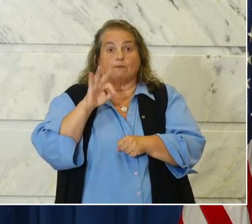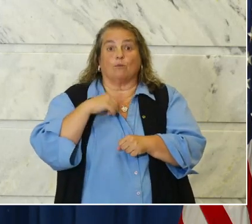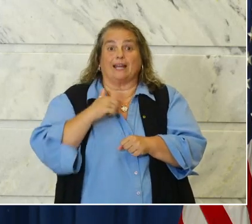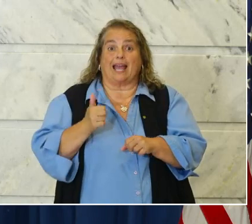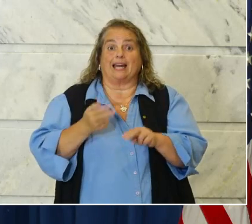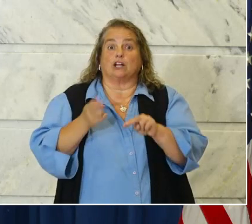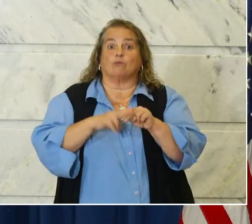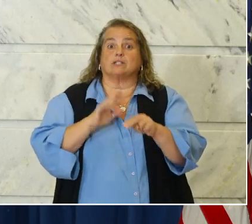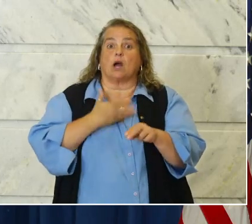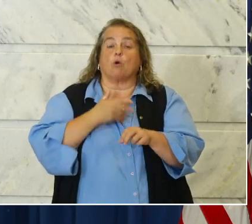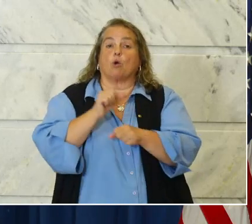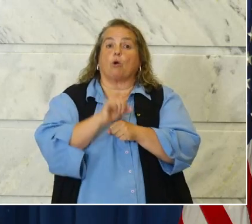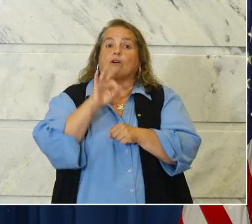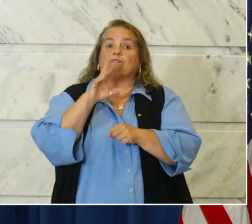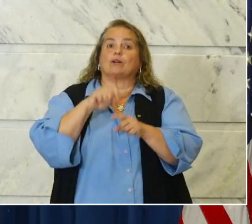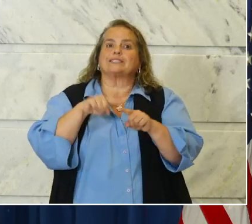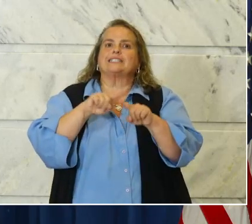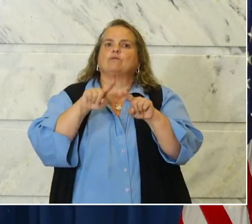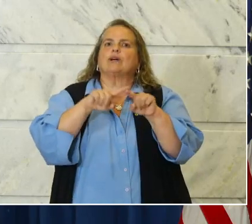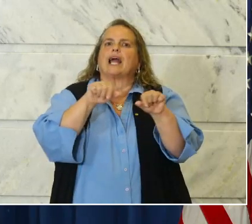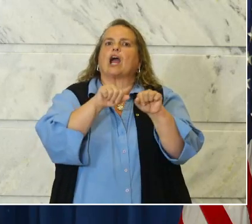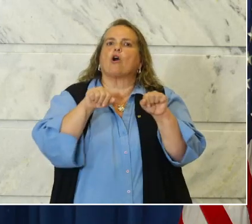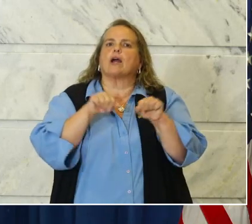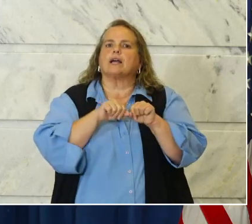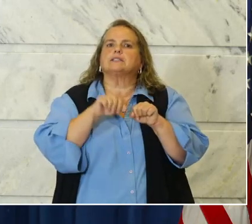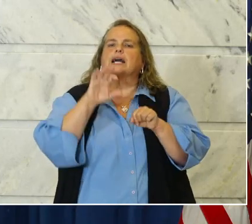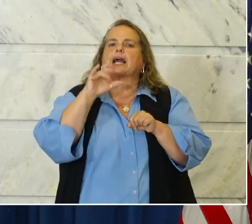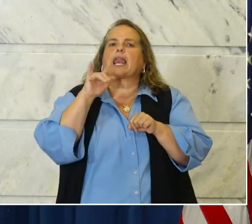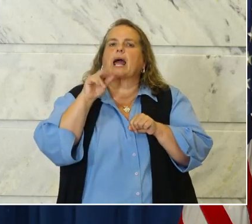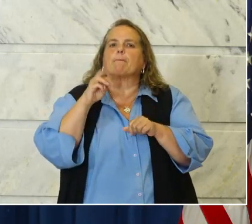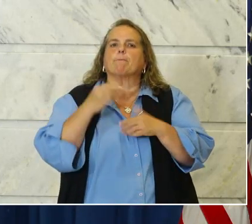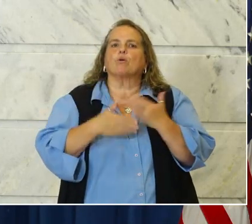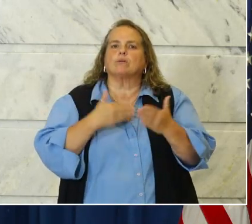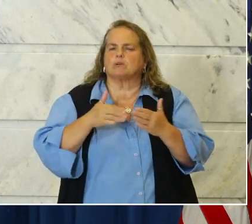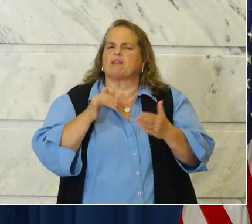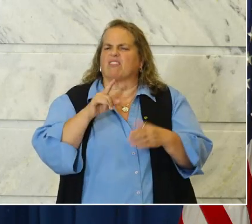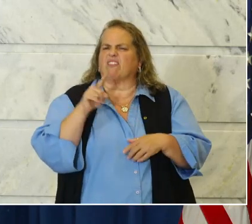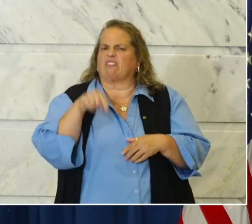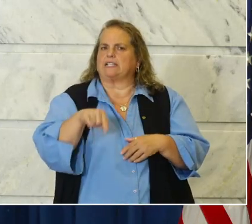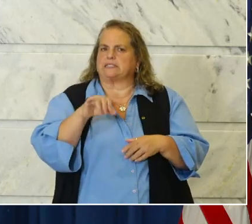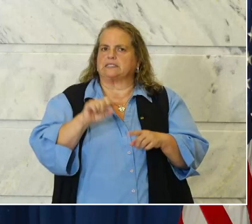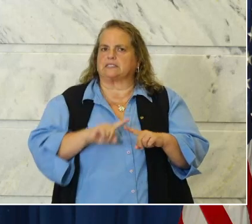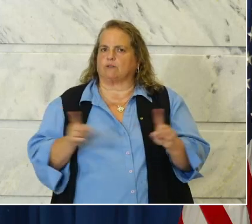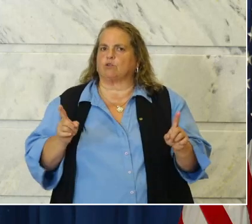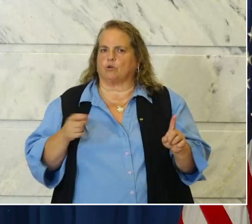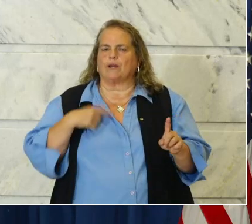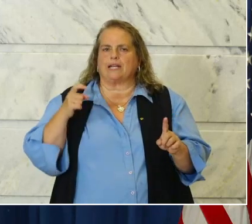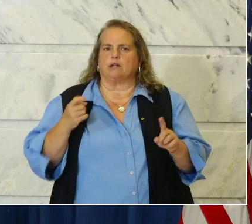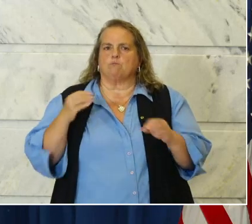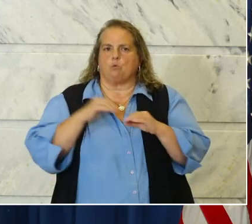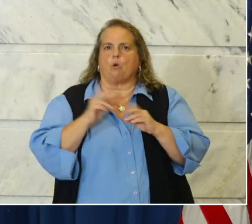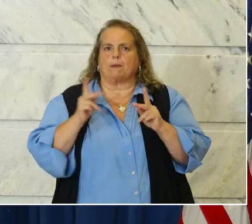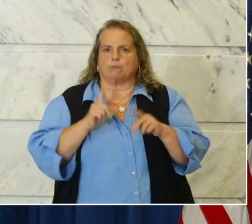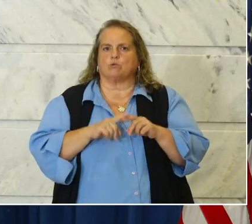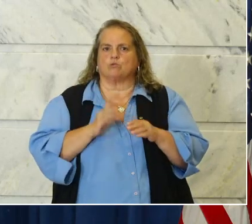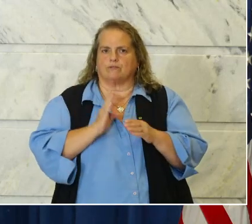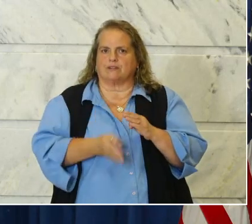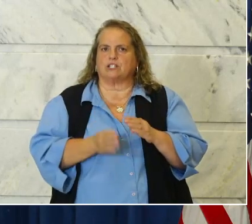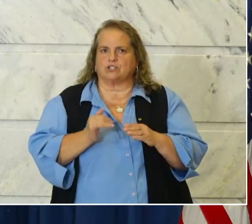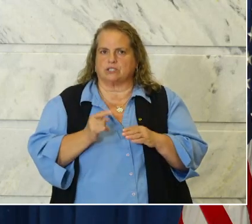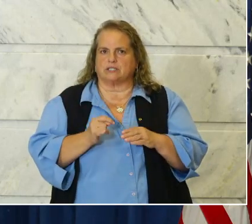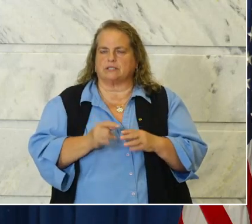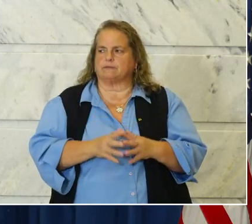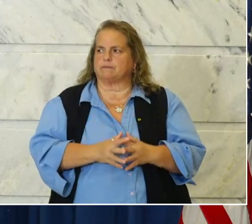different areas, in claim processing, but this is different, and we're going to need more people to help us get through those to get it